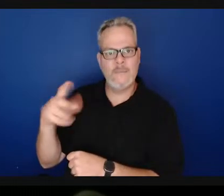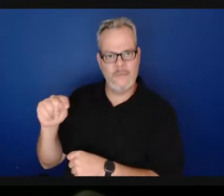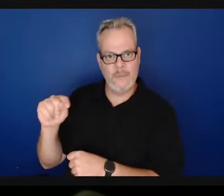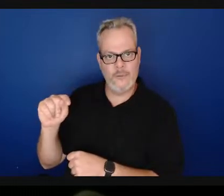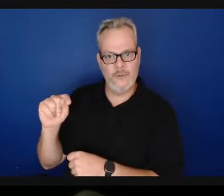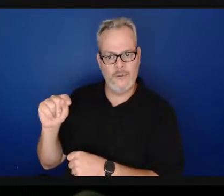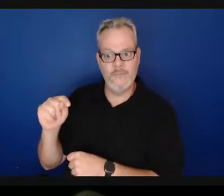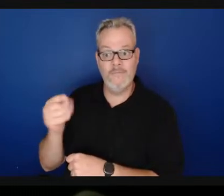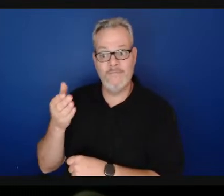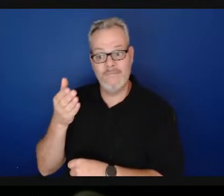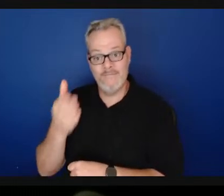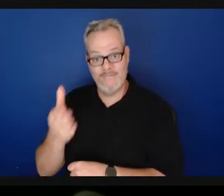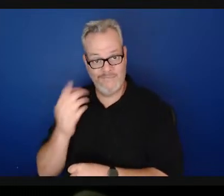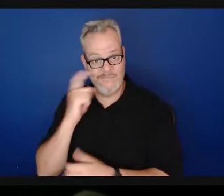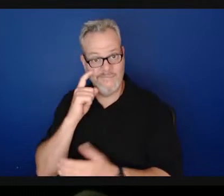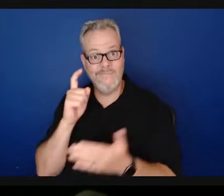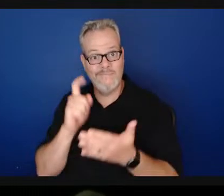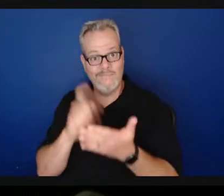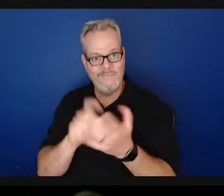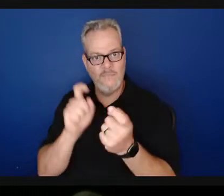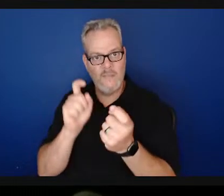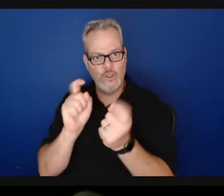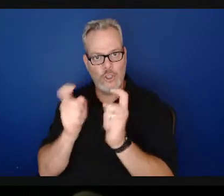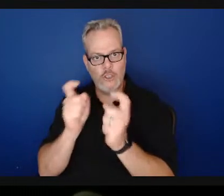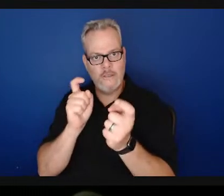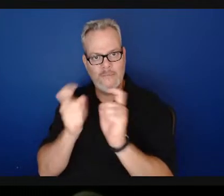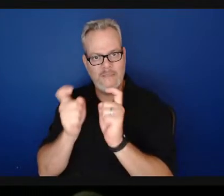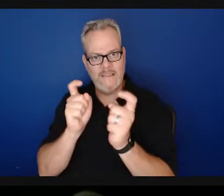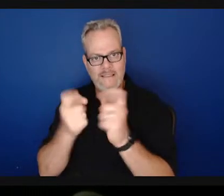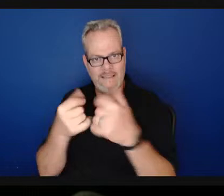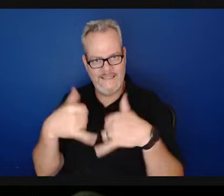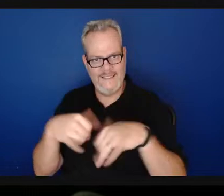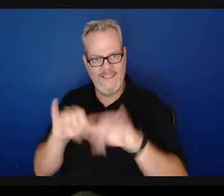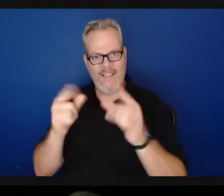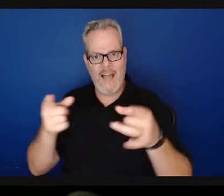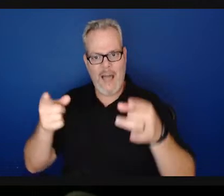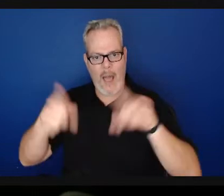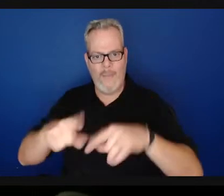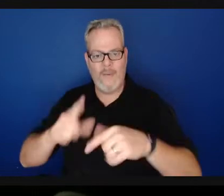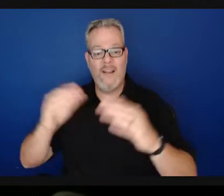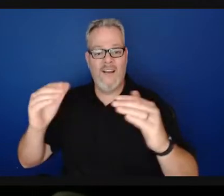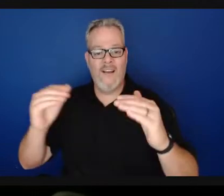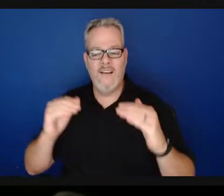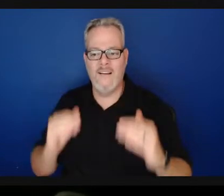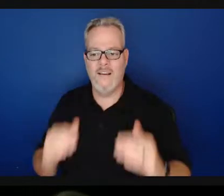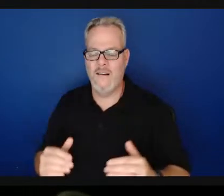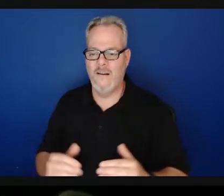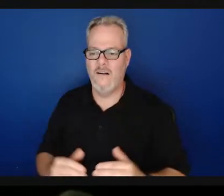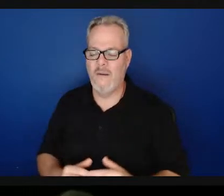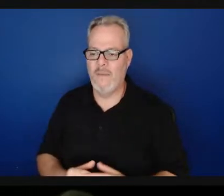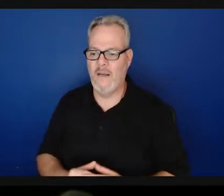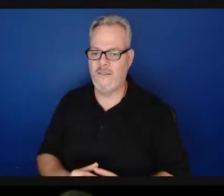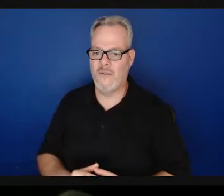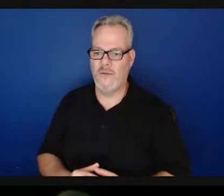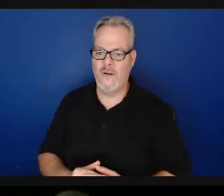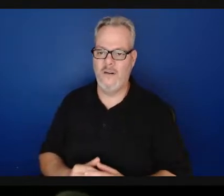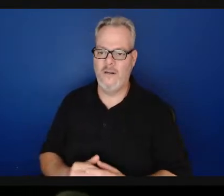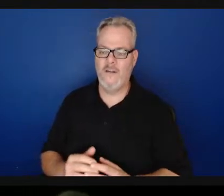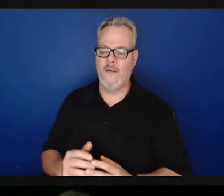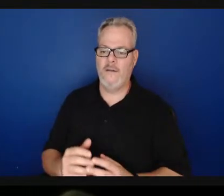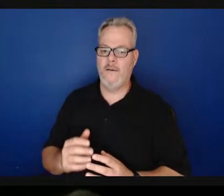see that there is adjustments happening still in that area. And further afield down at Janaka, you see just